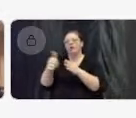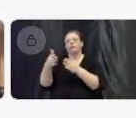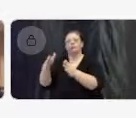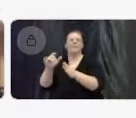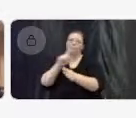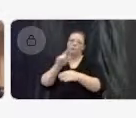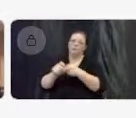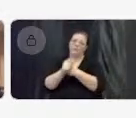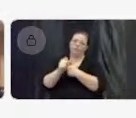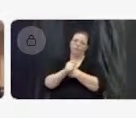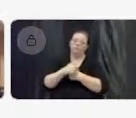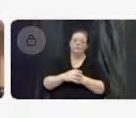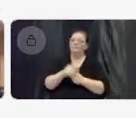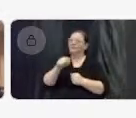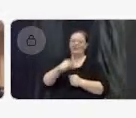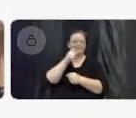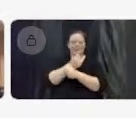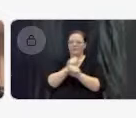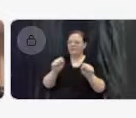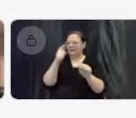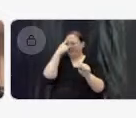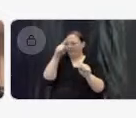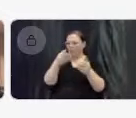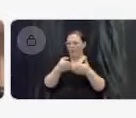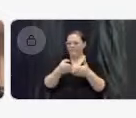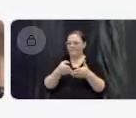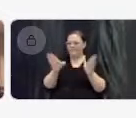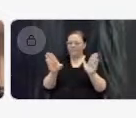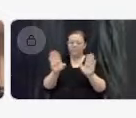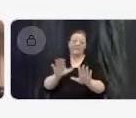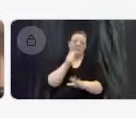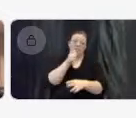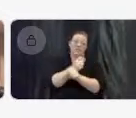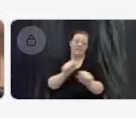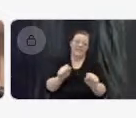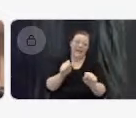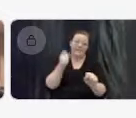dangerous. This is not safe for a public